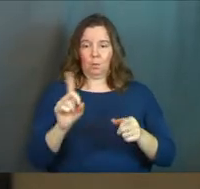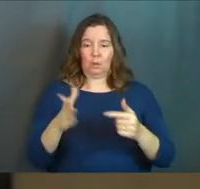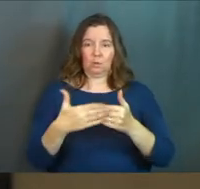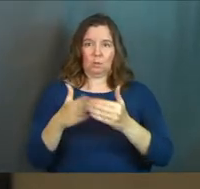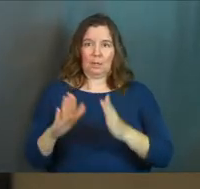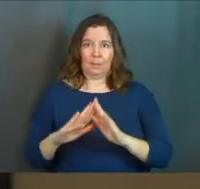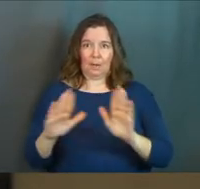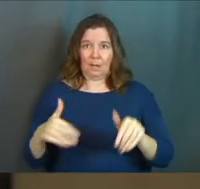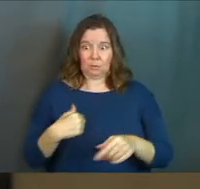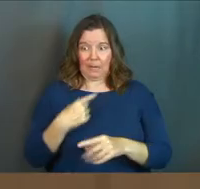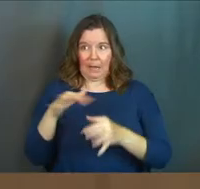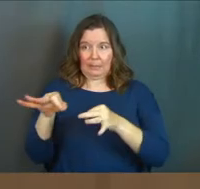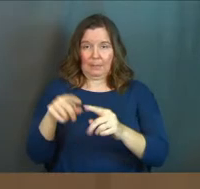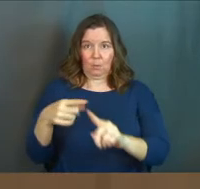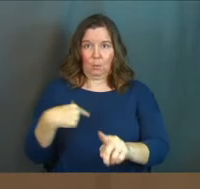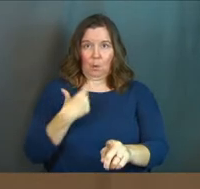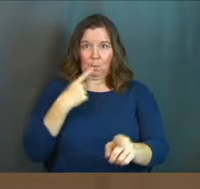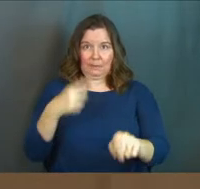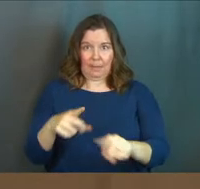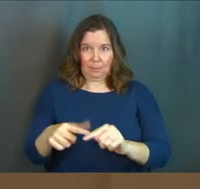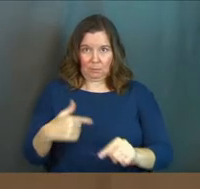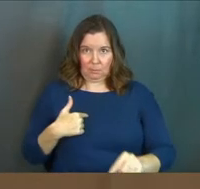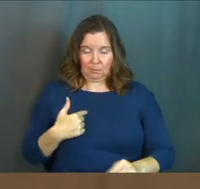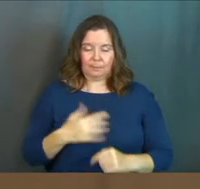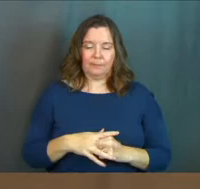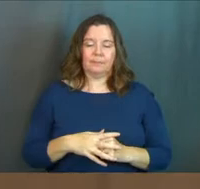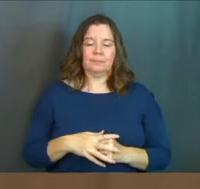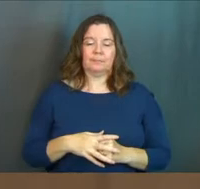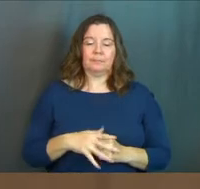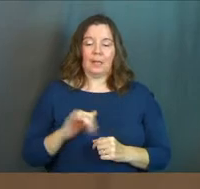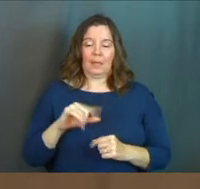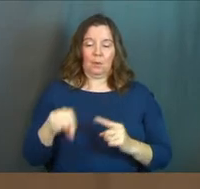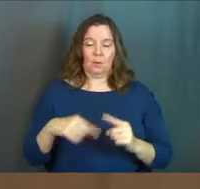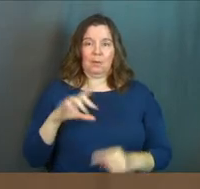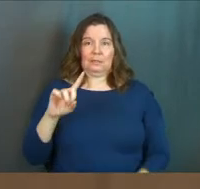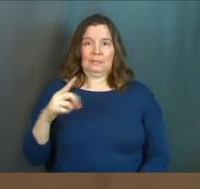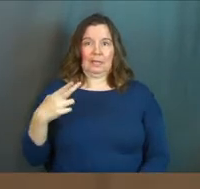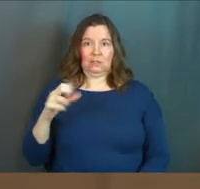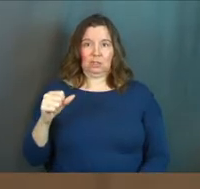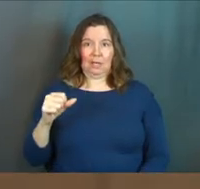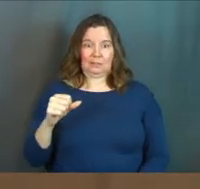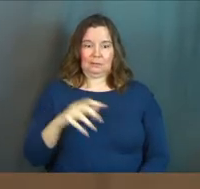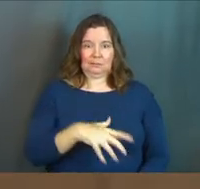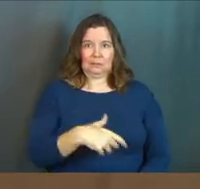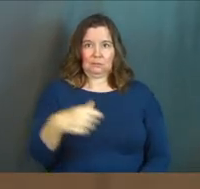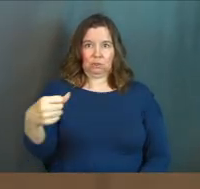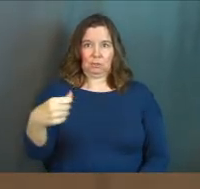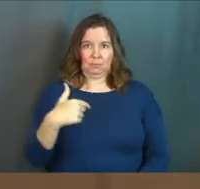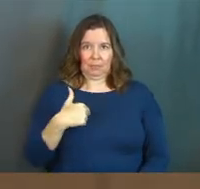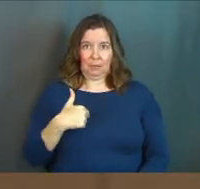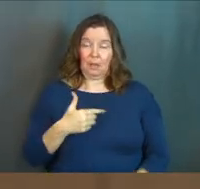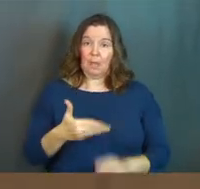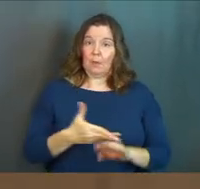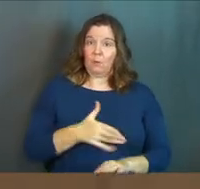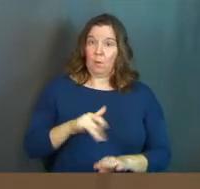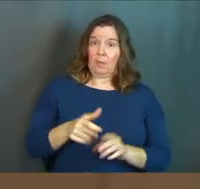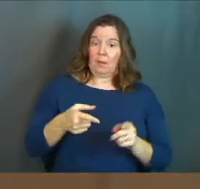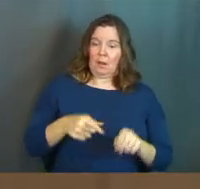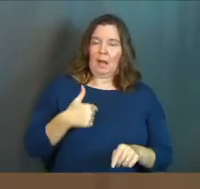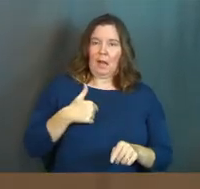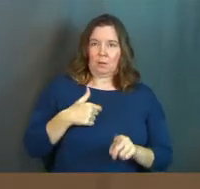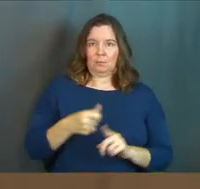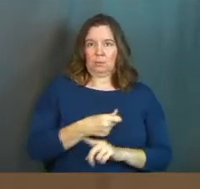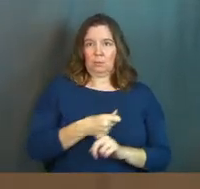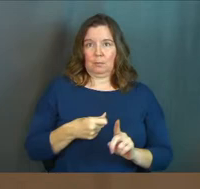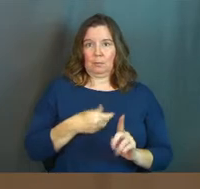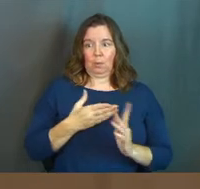a neighbor's house and told him. And that's when DHS came into custody. Even before all that, I was